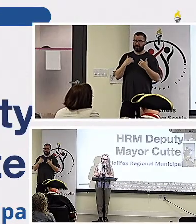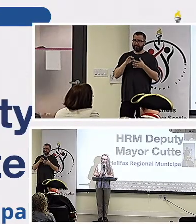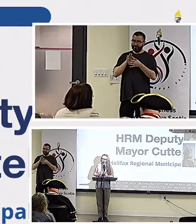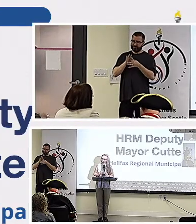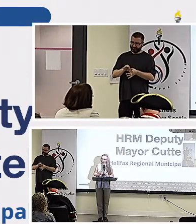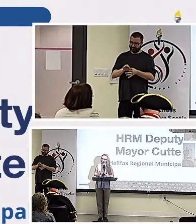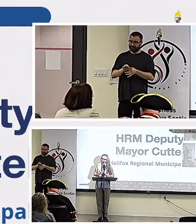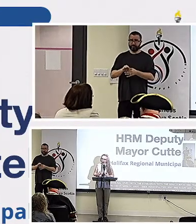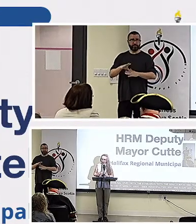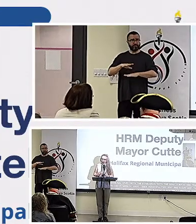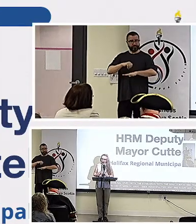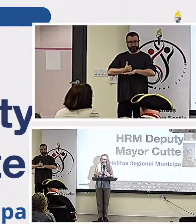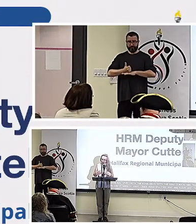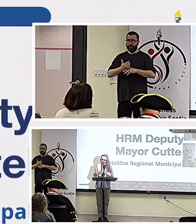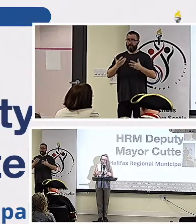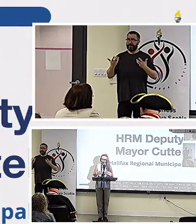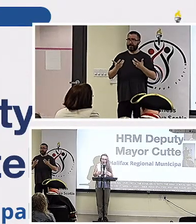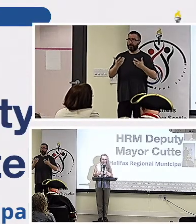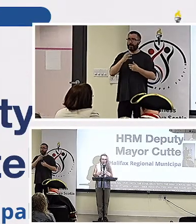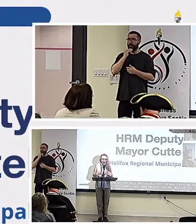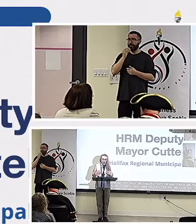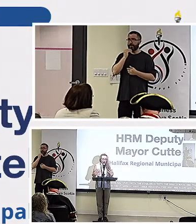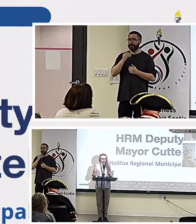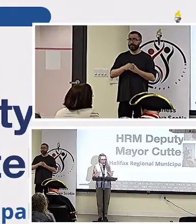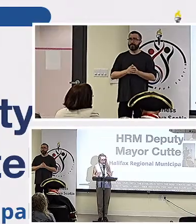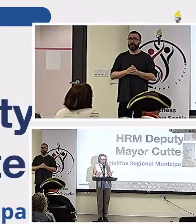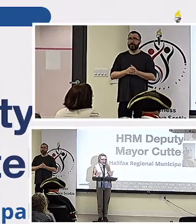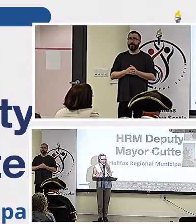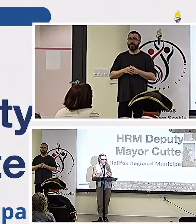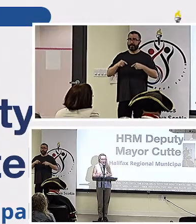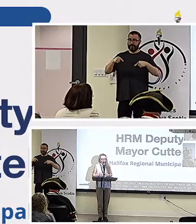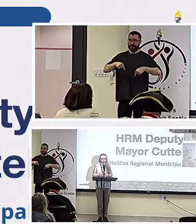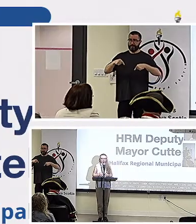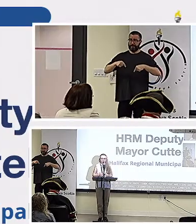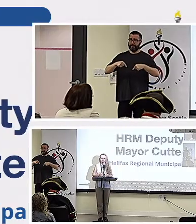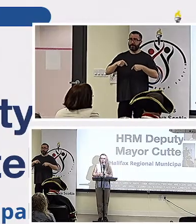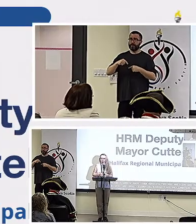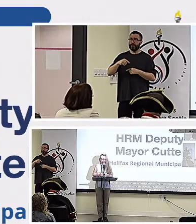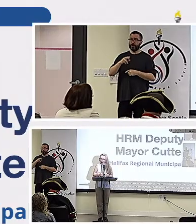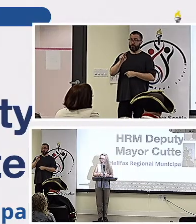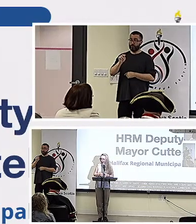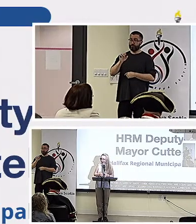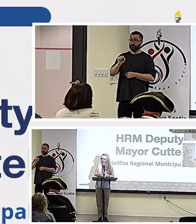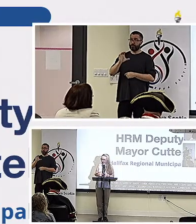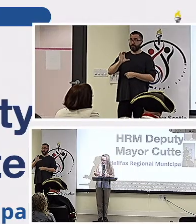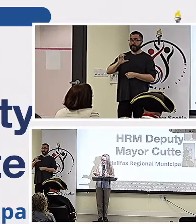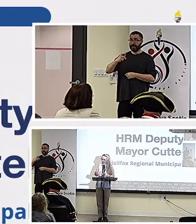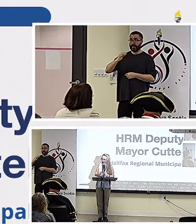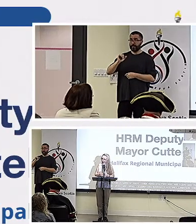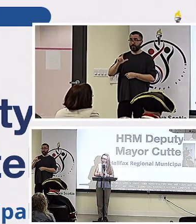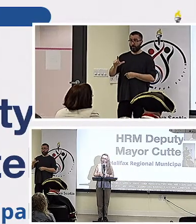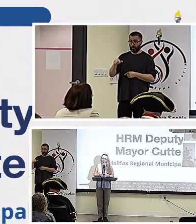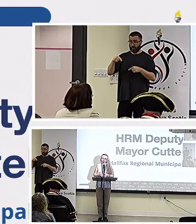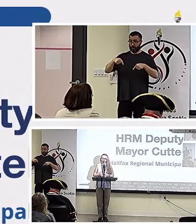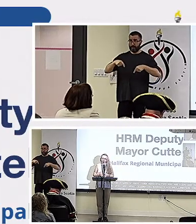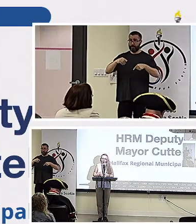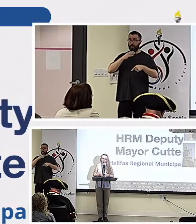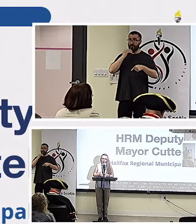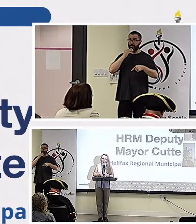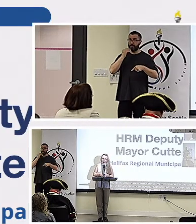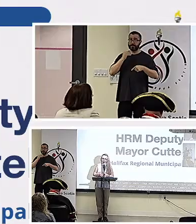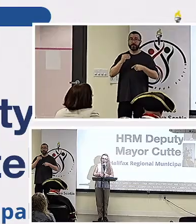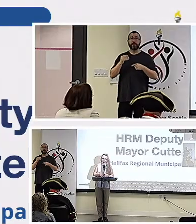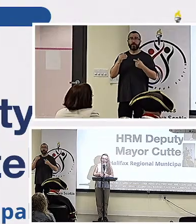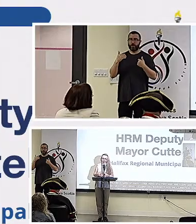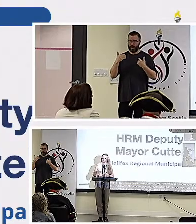capital, to understand that here in the province's capital, we do have the support